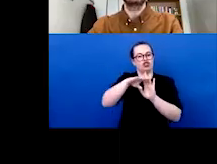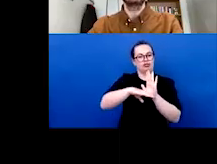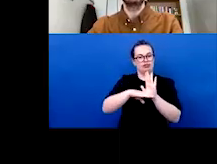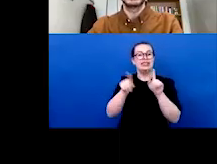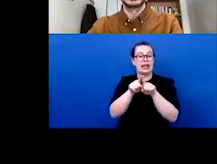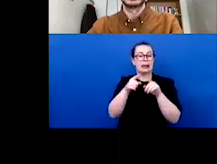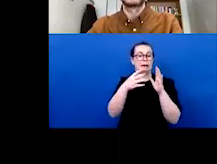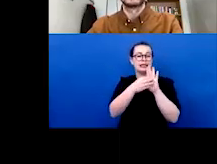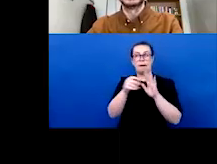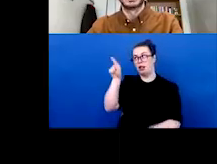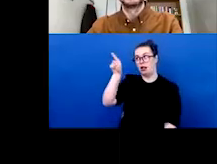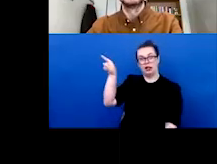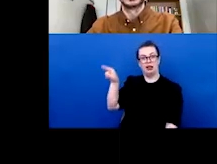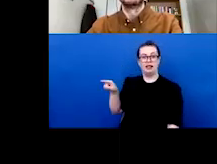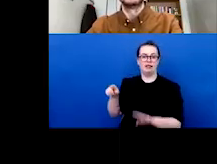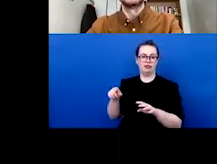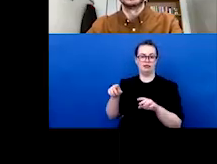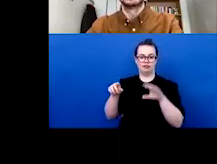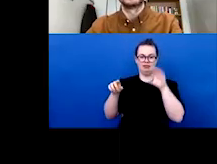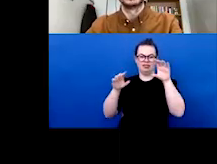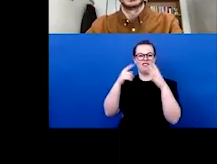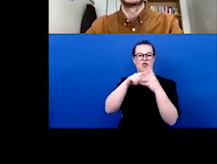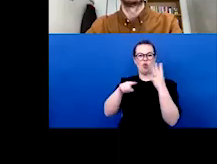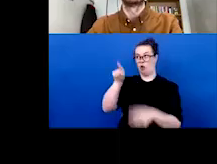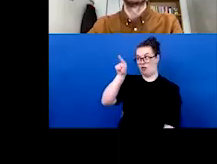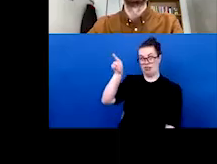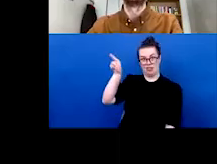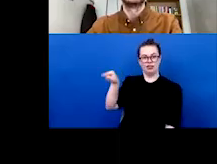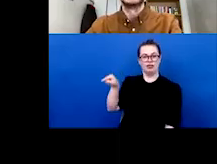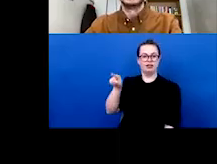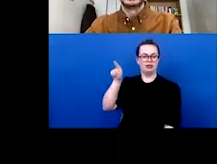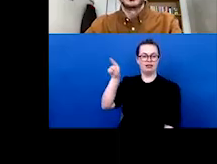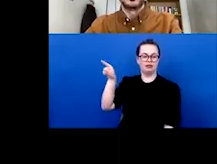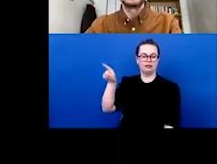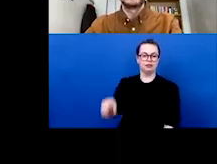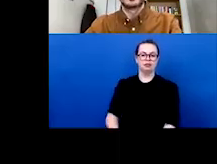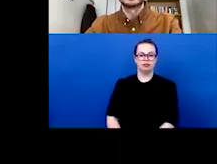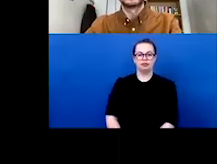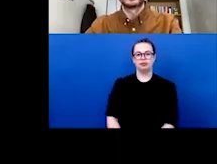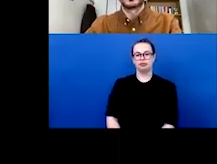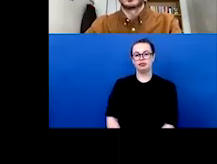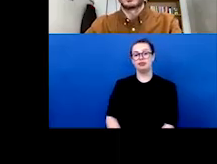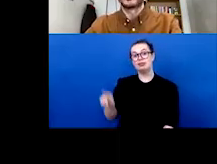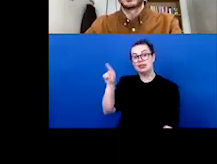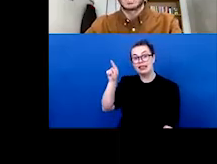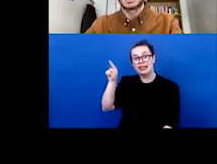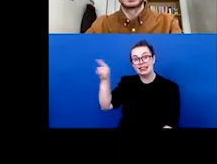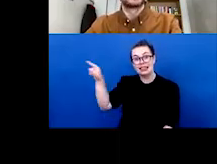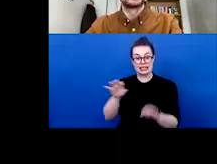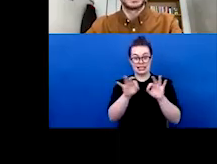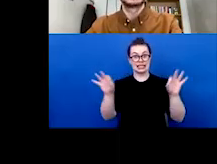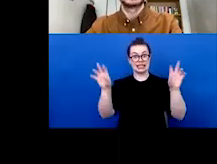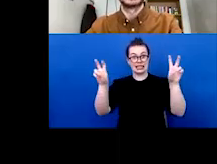Sorry, "the hungry dog had been chewing," so that's the active control. Now, all these sentences are